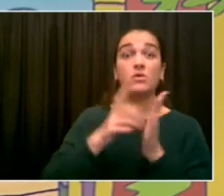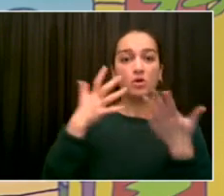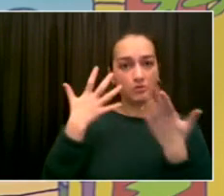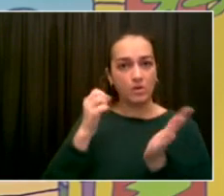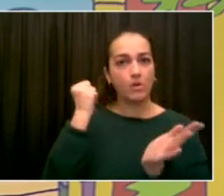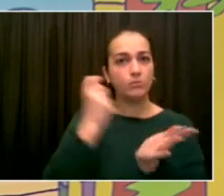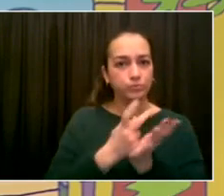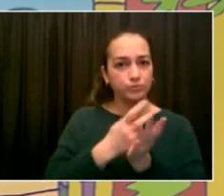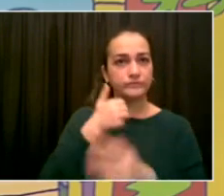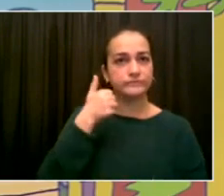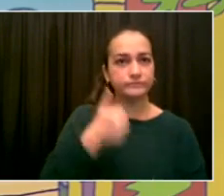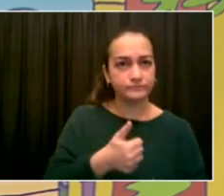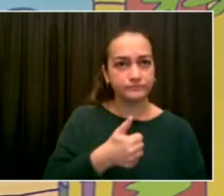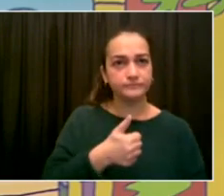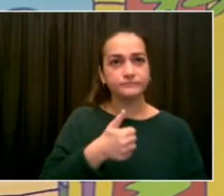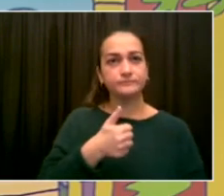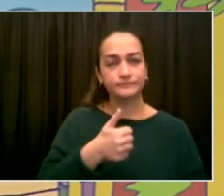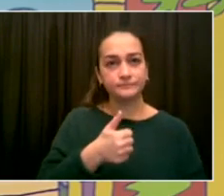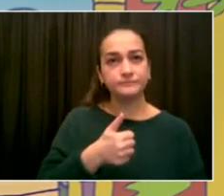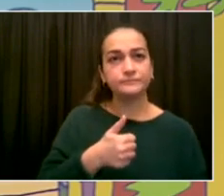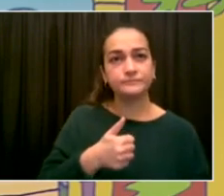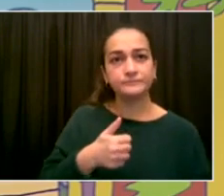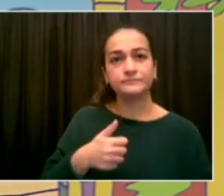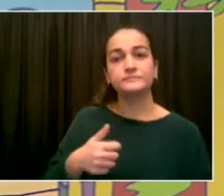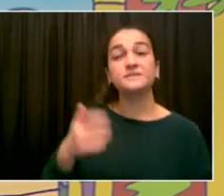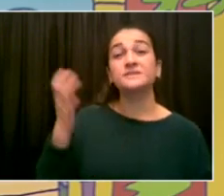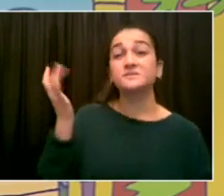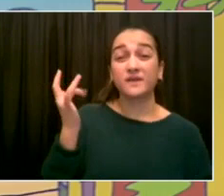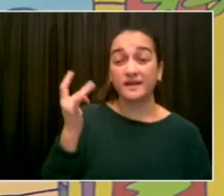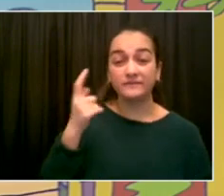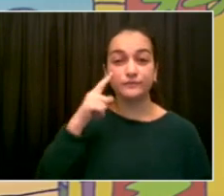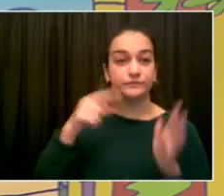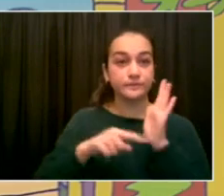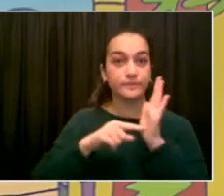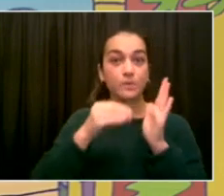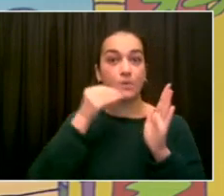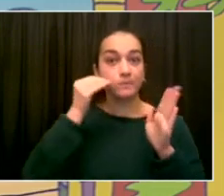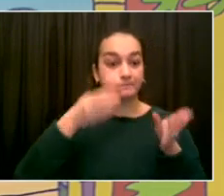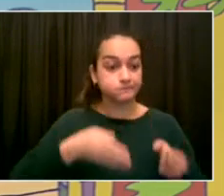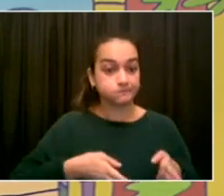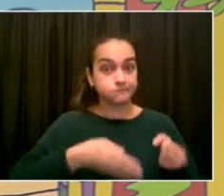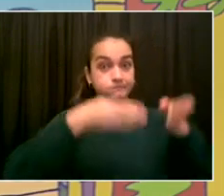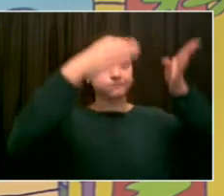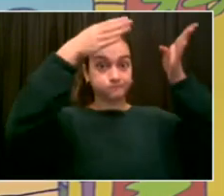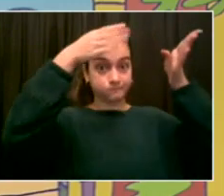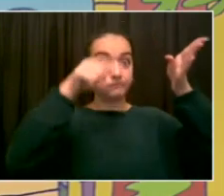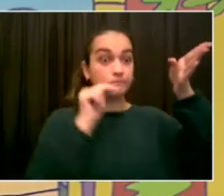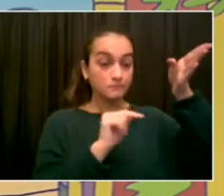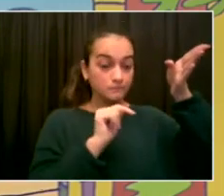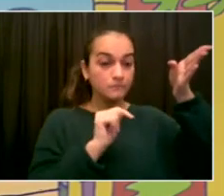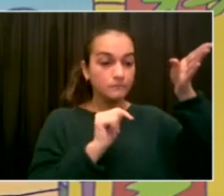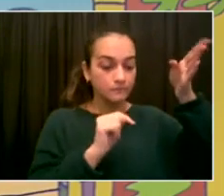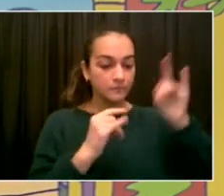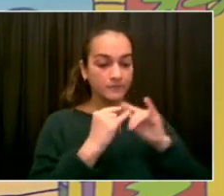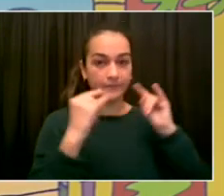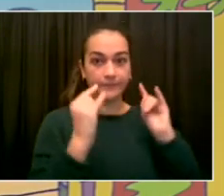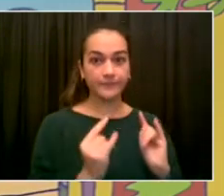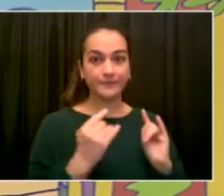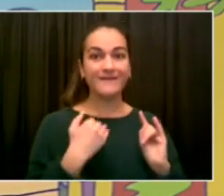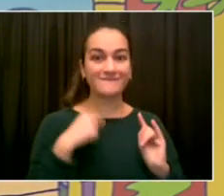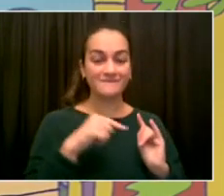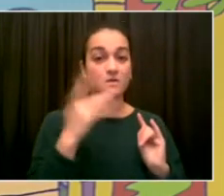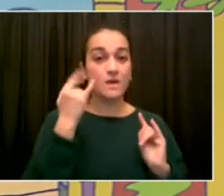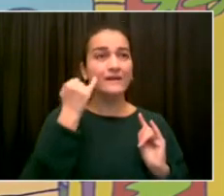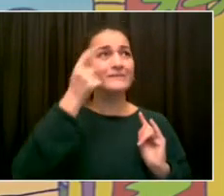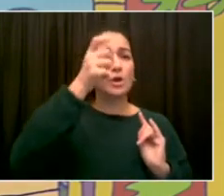So the notion that we have to make the facade safe, there's a real reason for that. Now, I have been very frustrated, to be honest with you, for